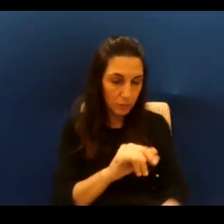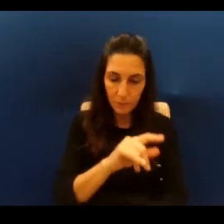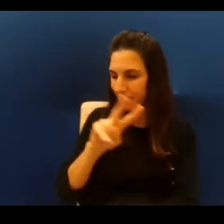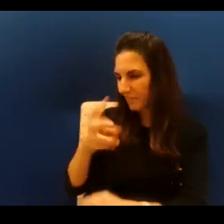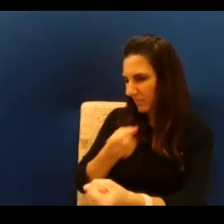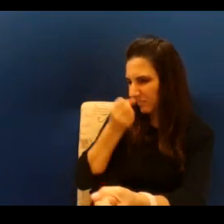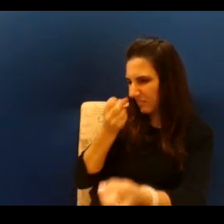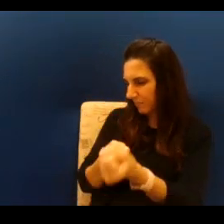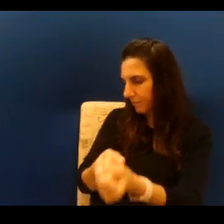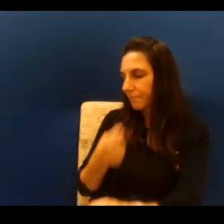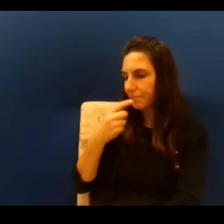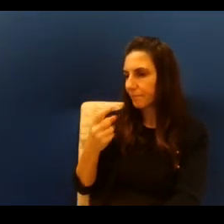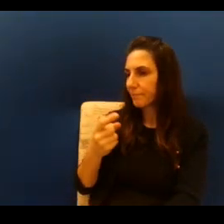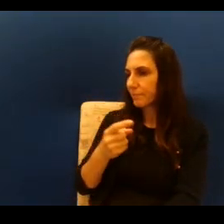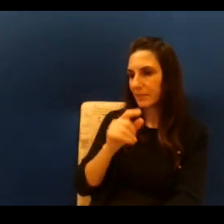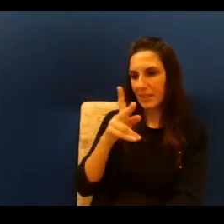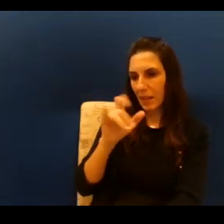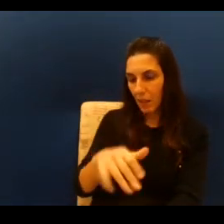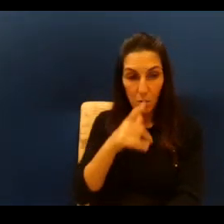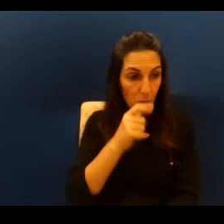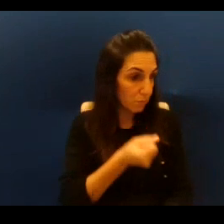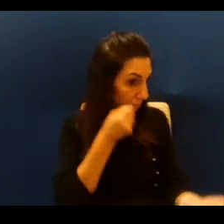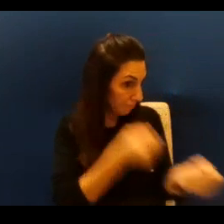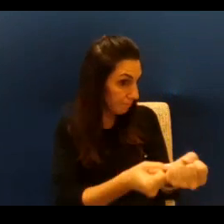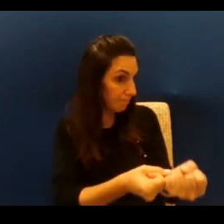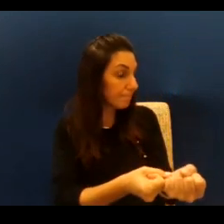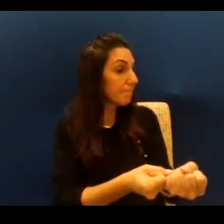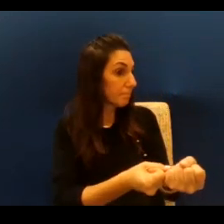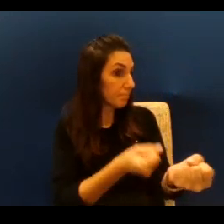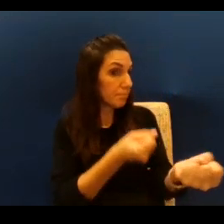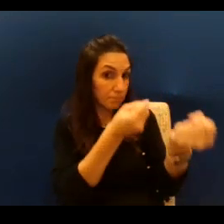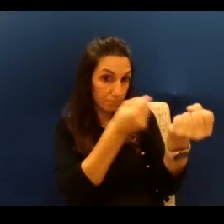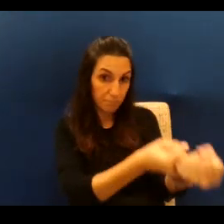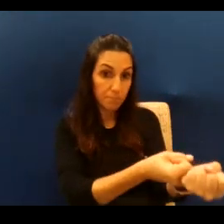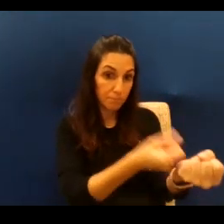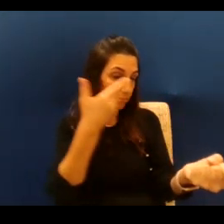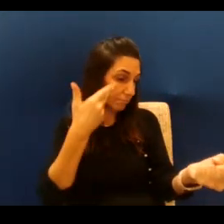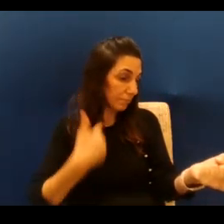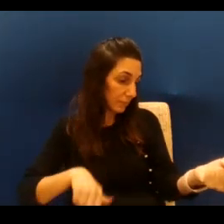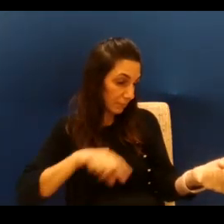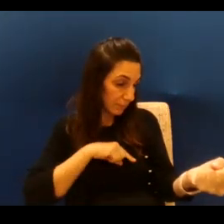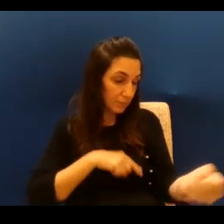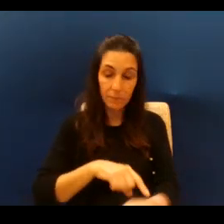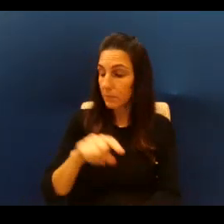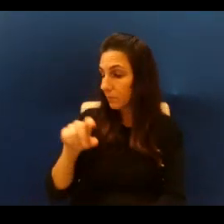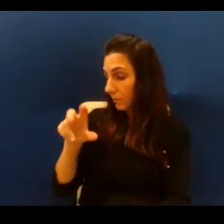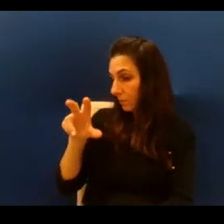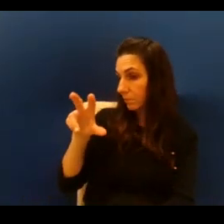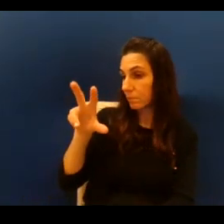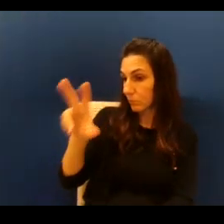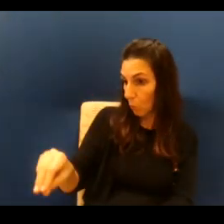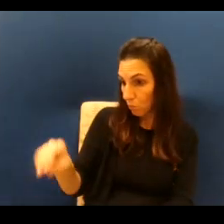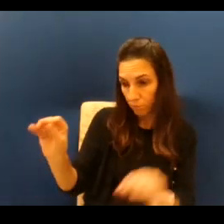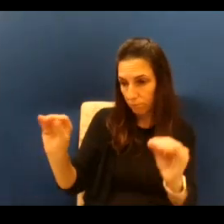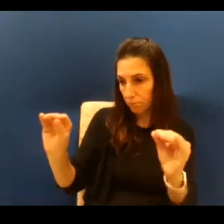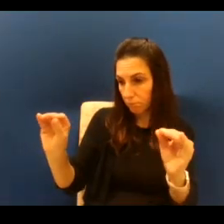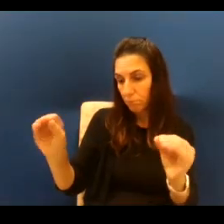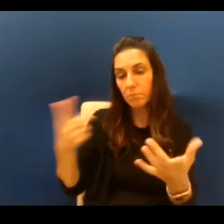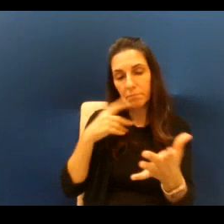in favor say aye. Aye. Aye. Aye. All those who say opposed say no. The ayes have it. The motion passes